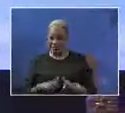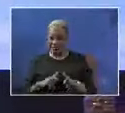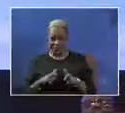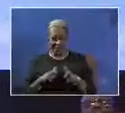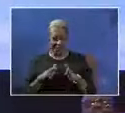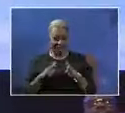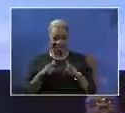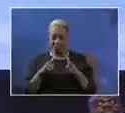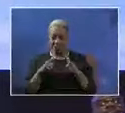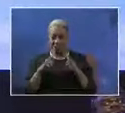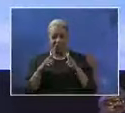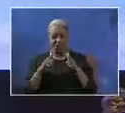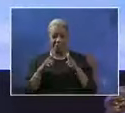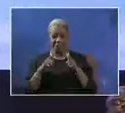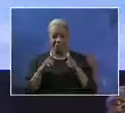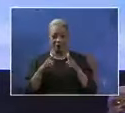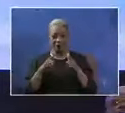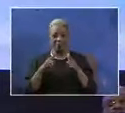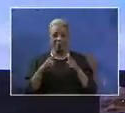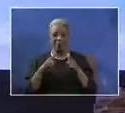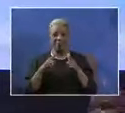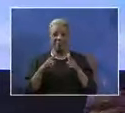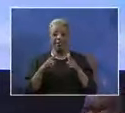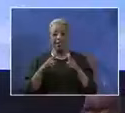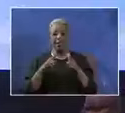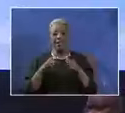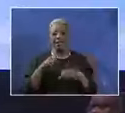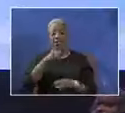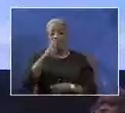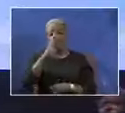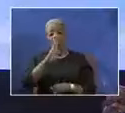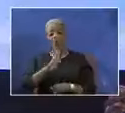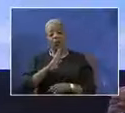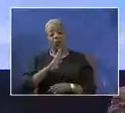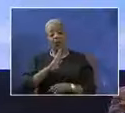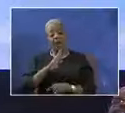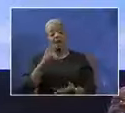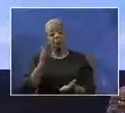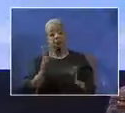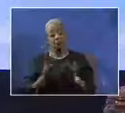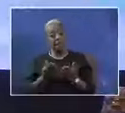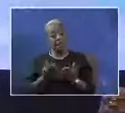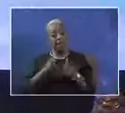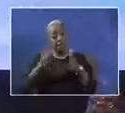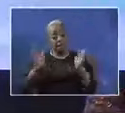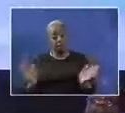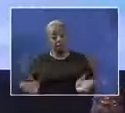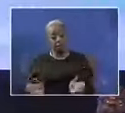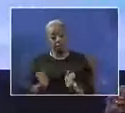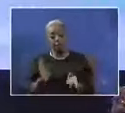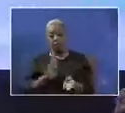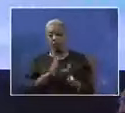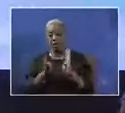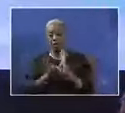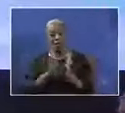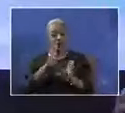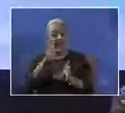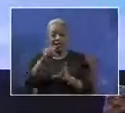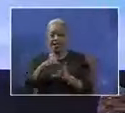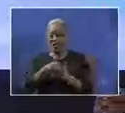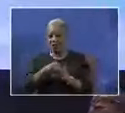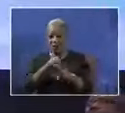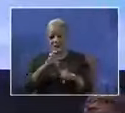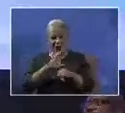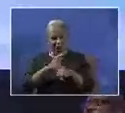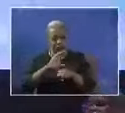the current. If the current of God is moving you to become a part of the church, moving you to go